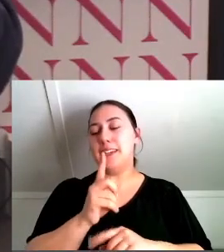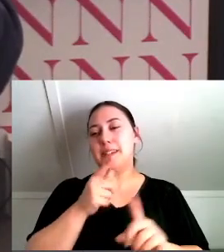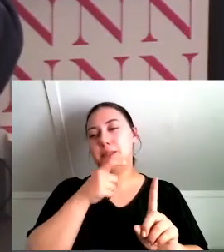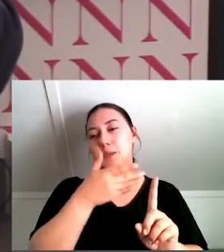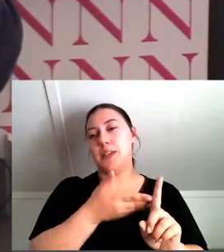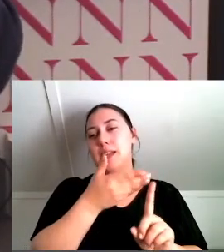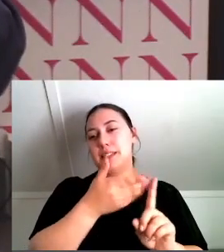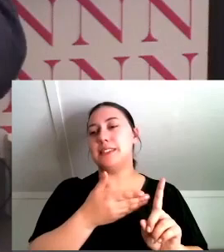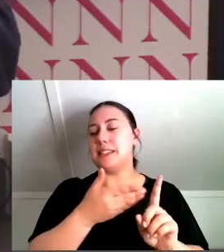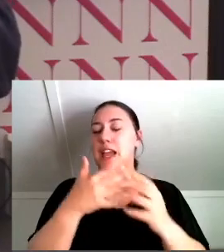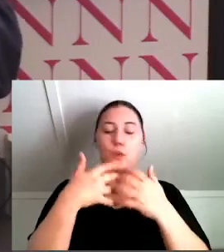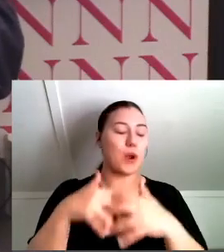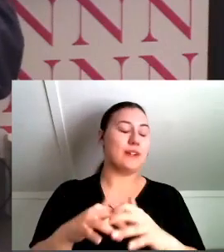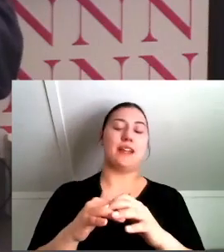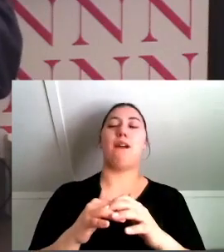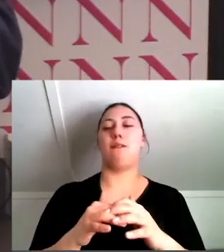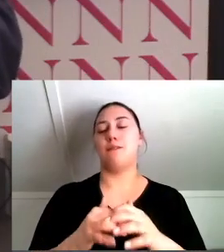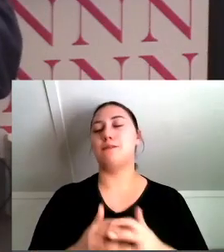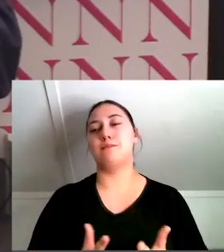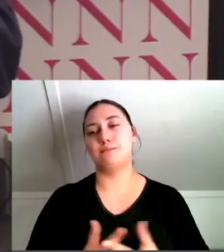it worked out. All right.